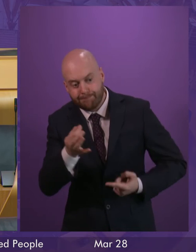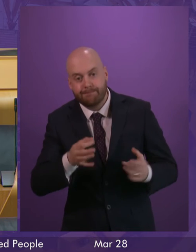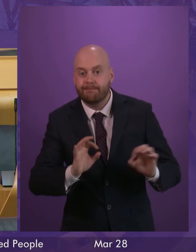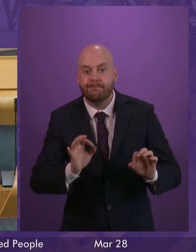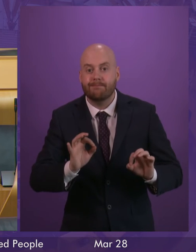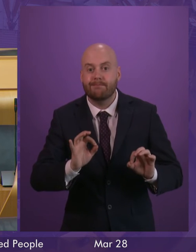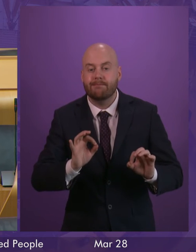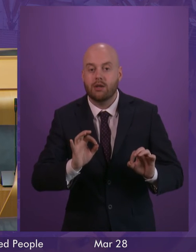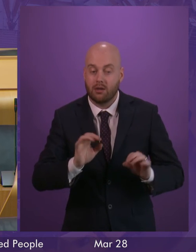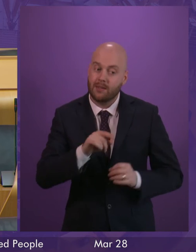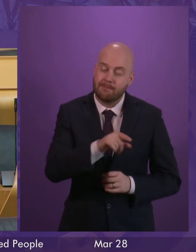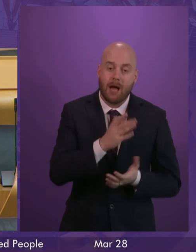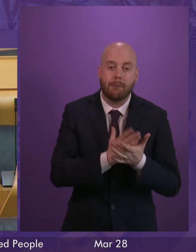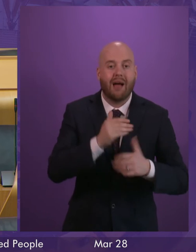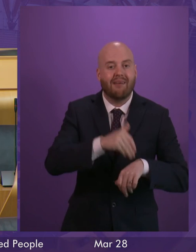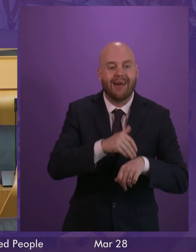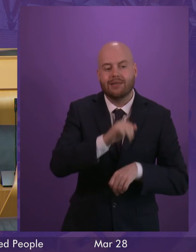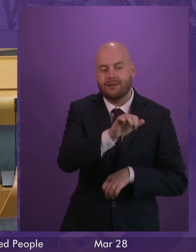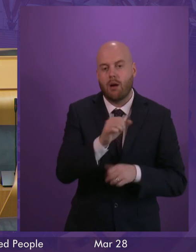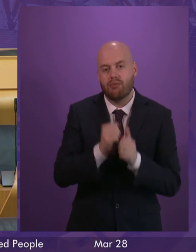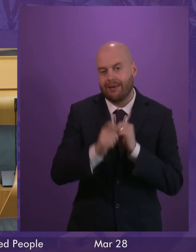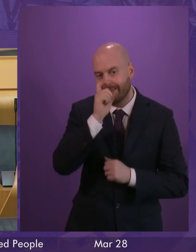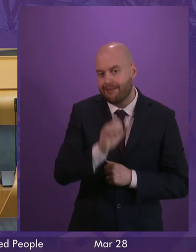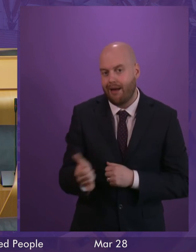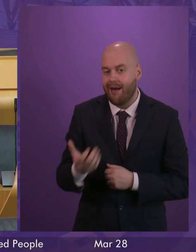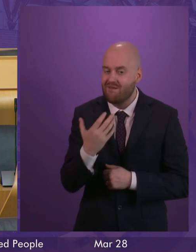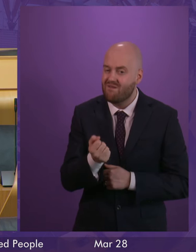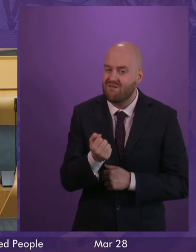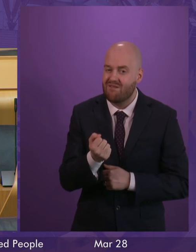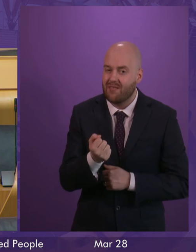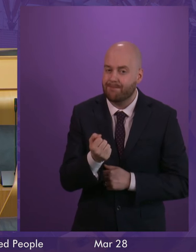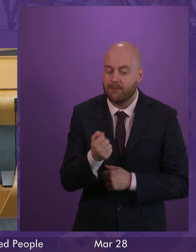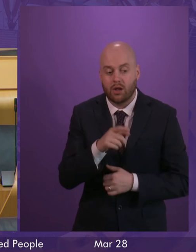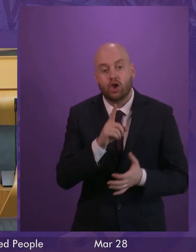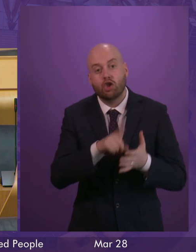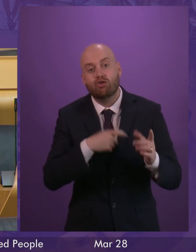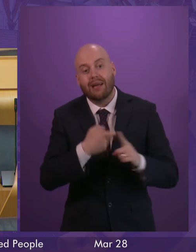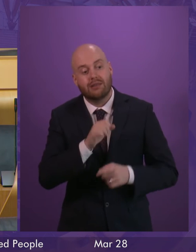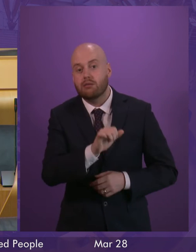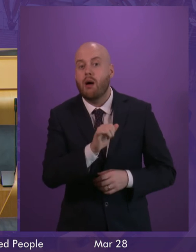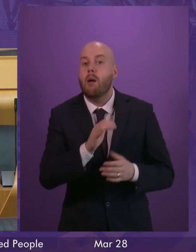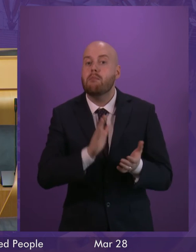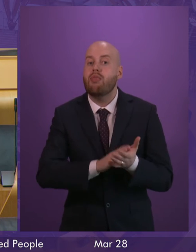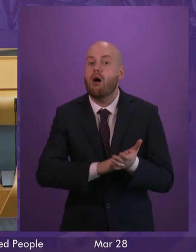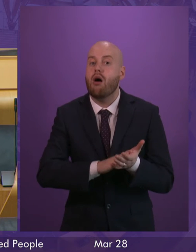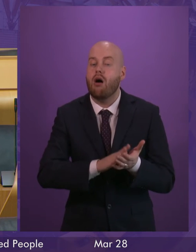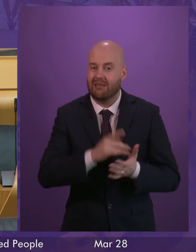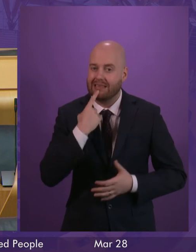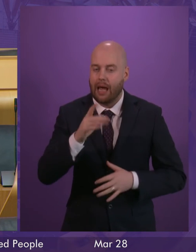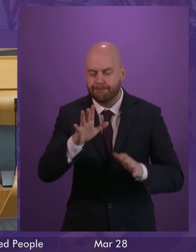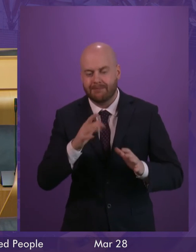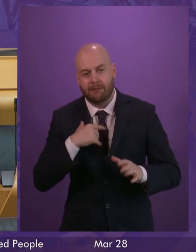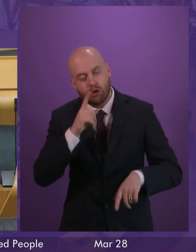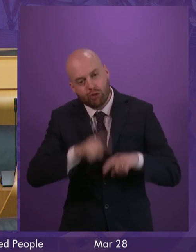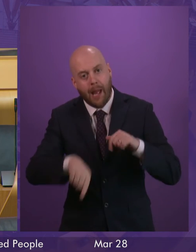effect on his siblings. To quote his mother, I'm trying to do my best for my son to ensure that he has a good and happy